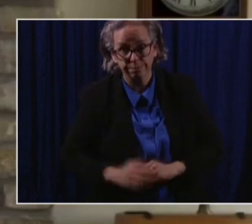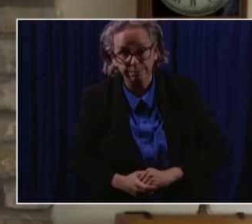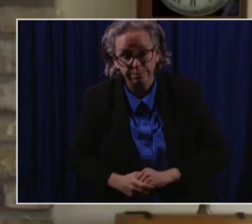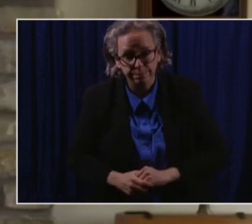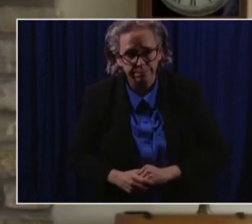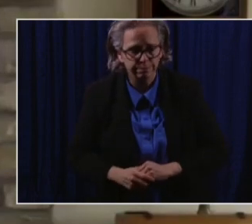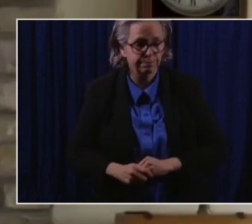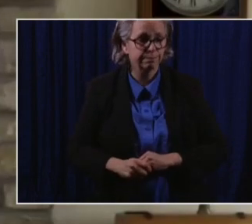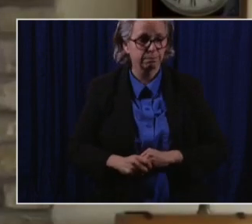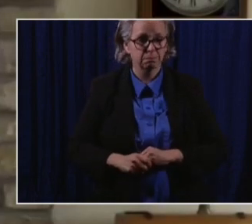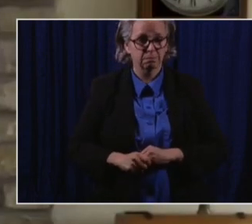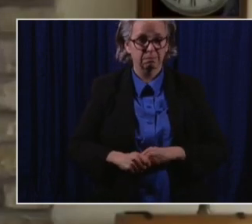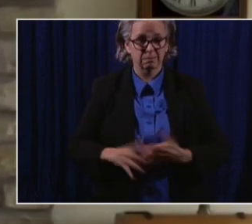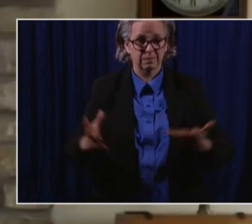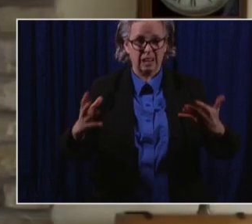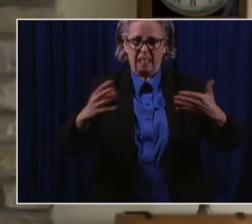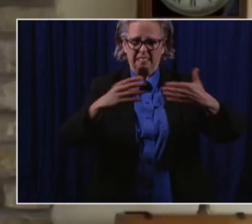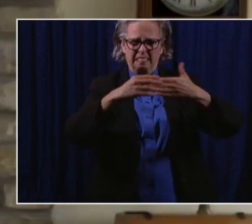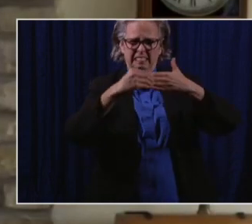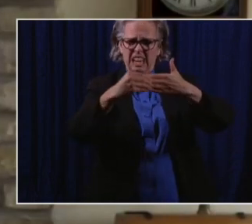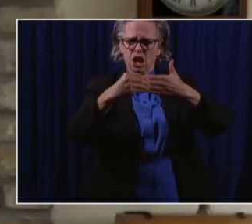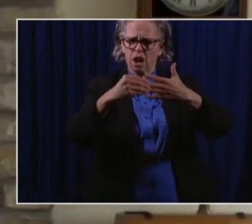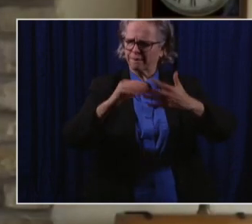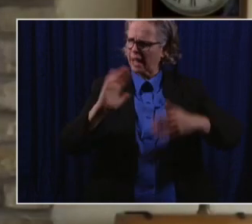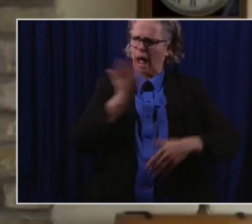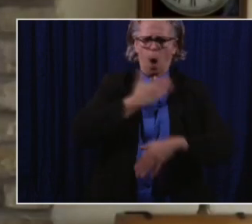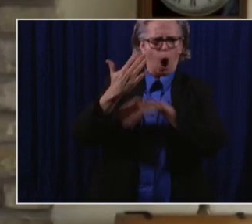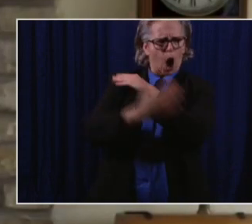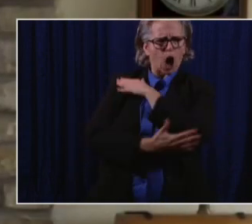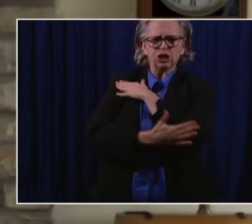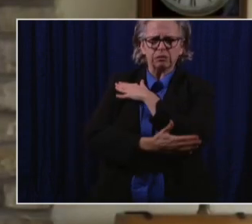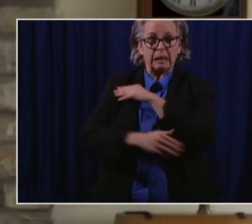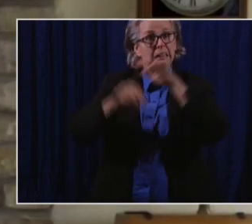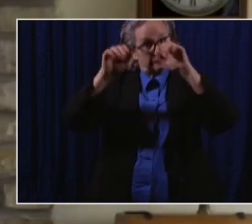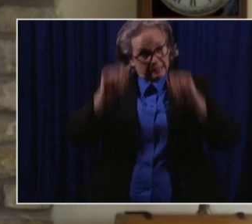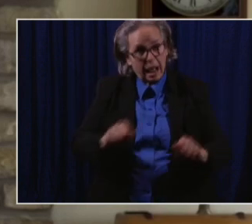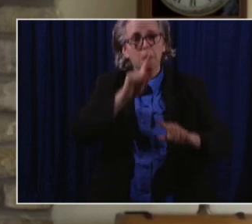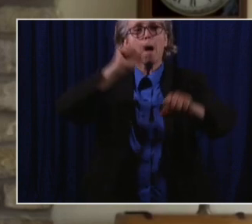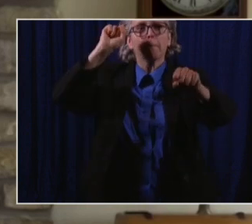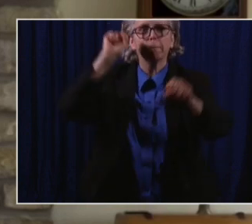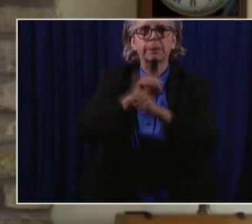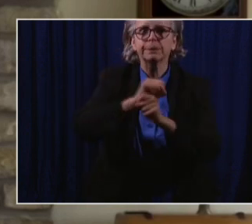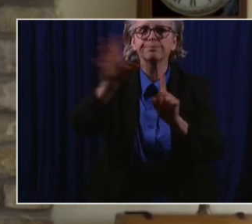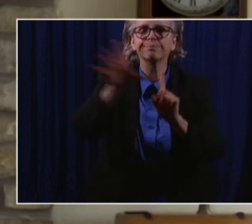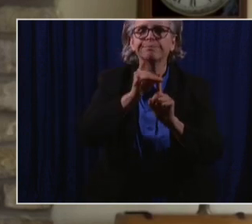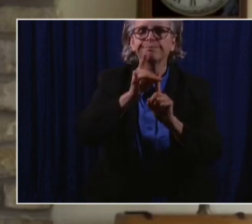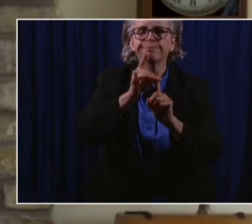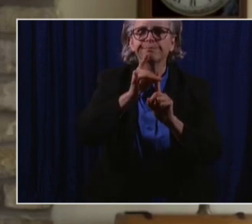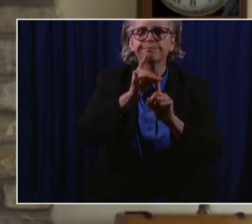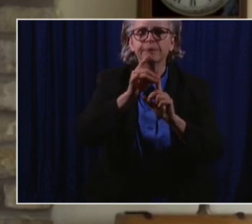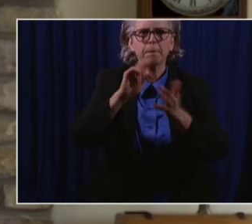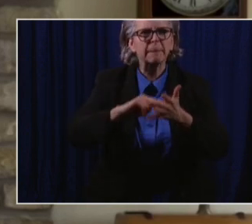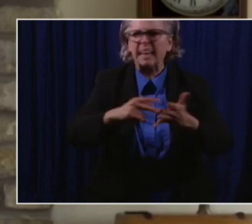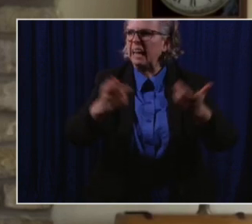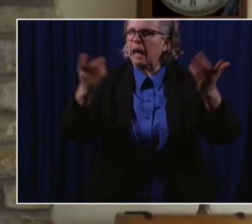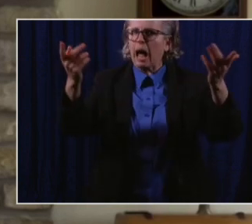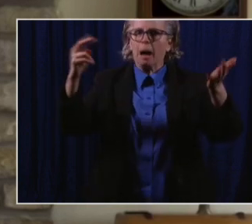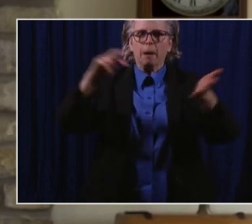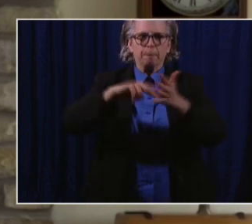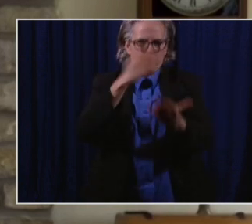country can get the virus. It can happen to anyone. No one is